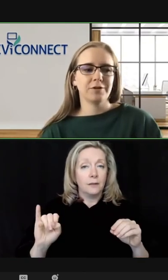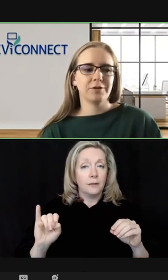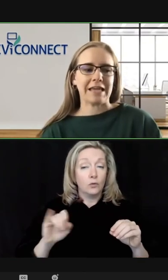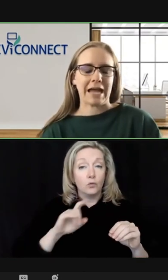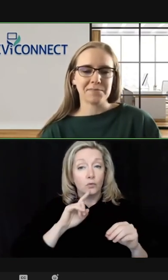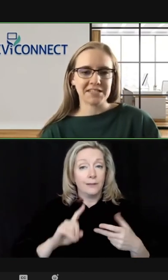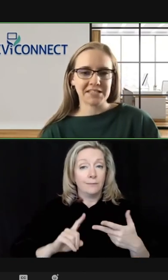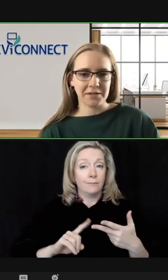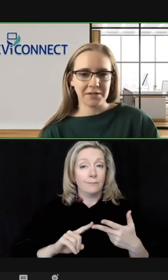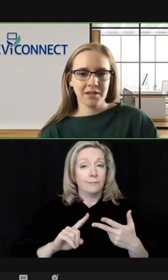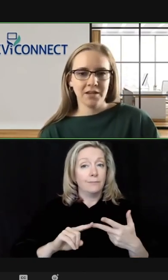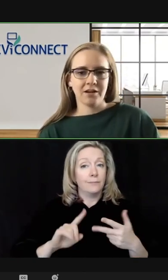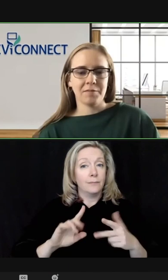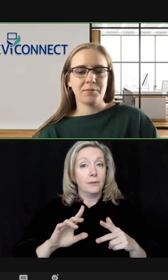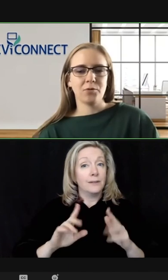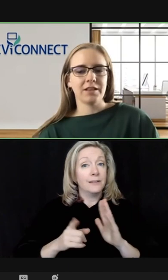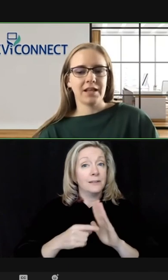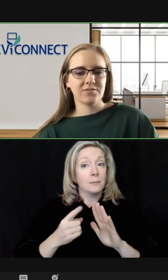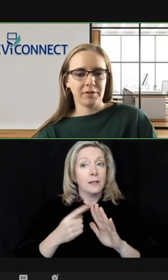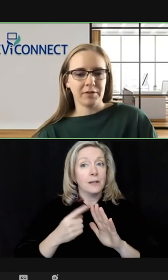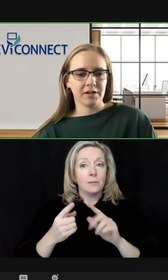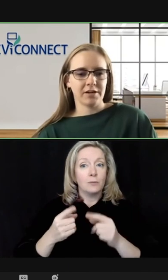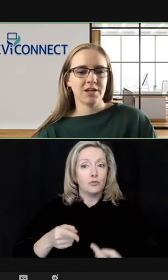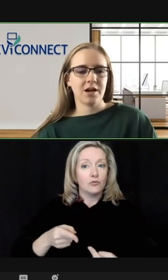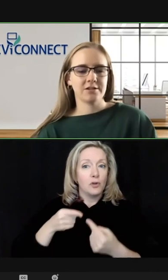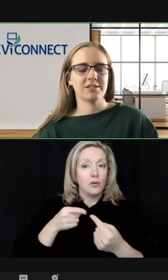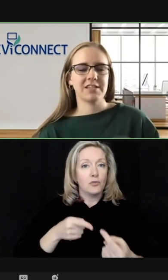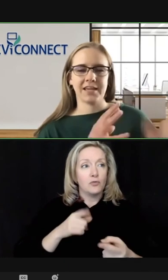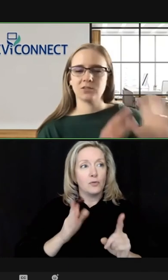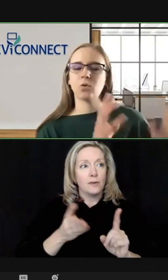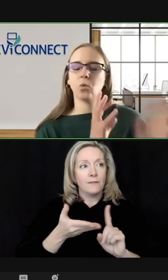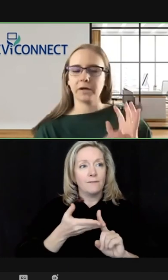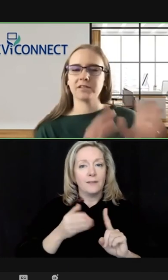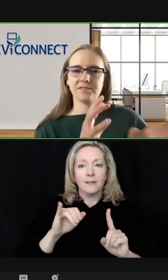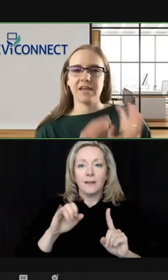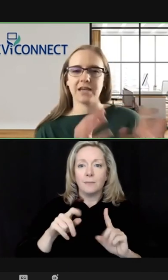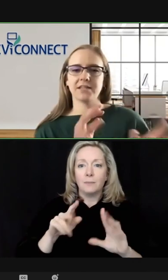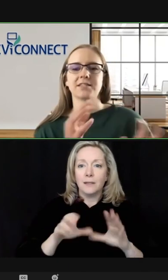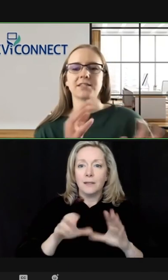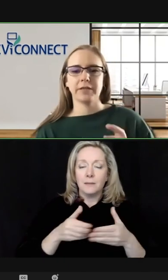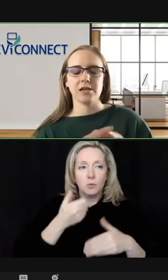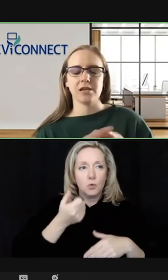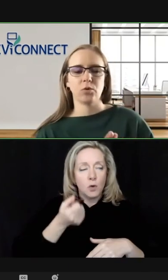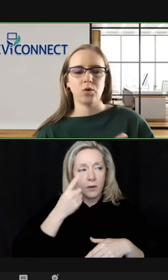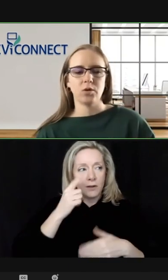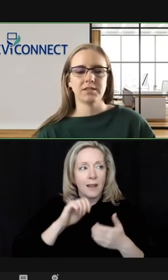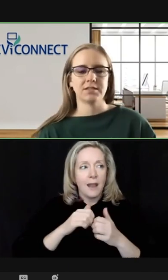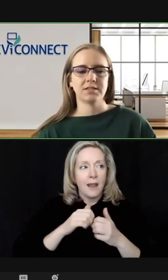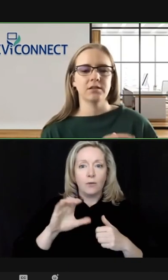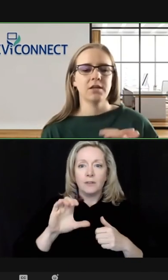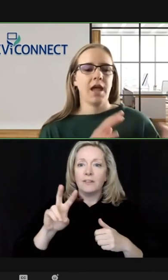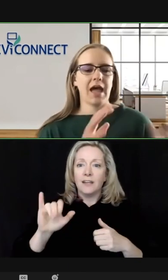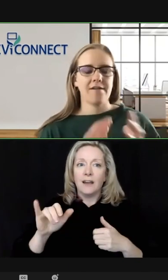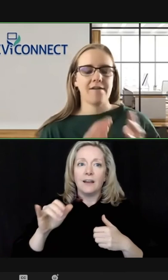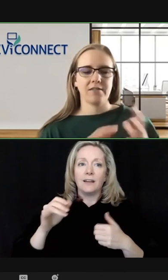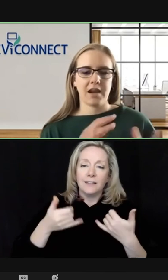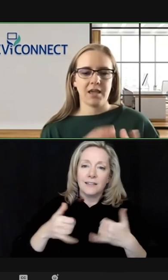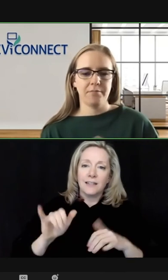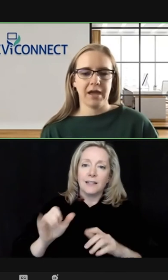hard to get the IEP team or people who are less familiar to understand where CVI is still playing a role and